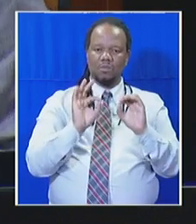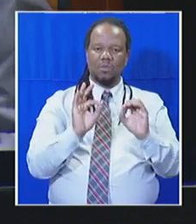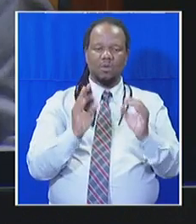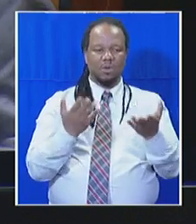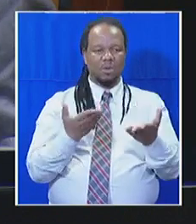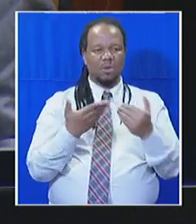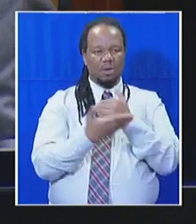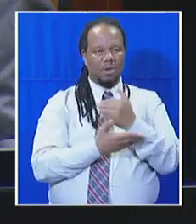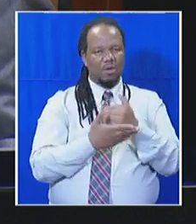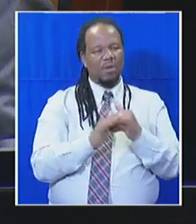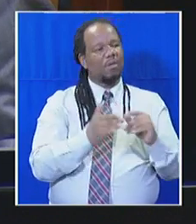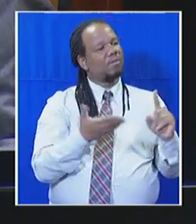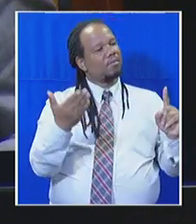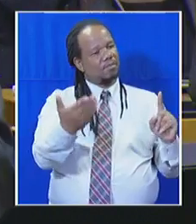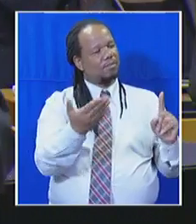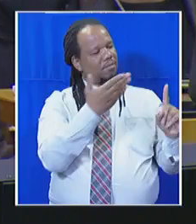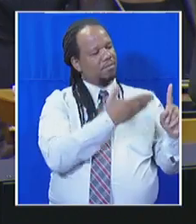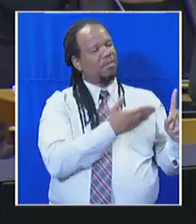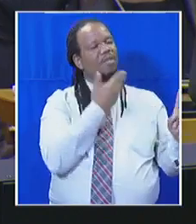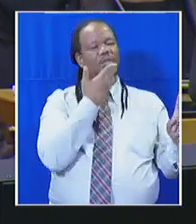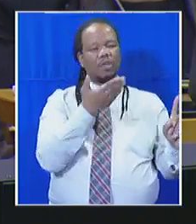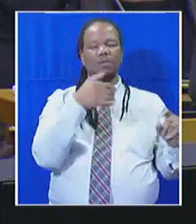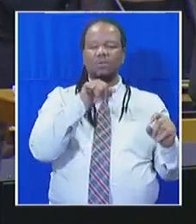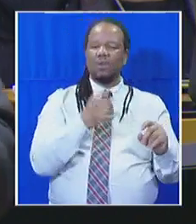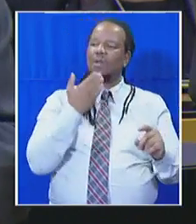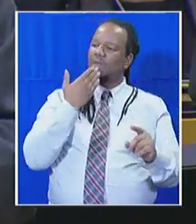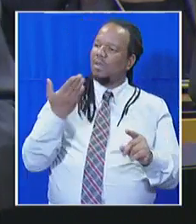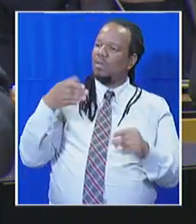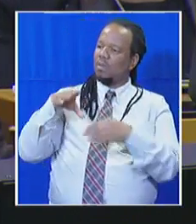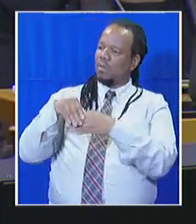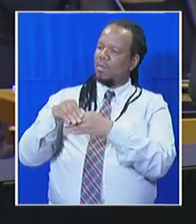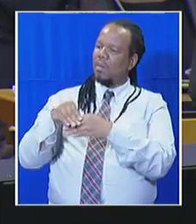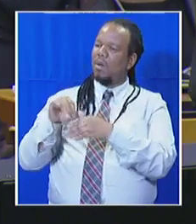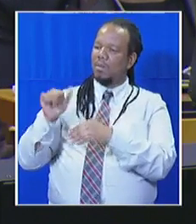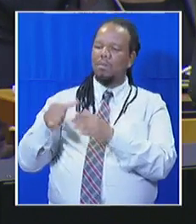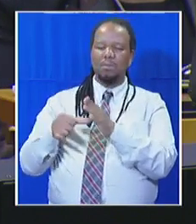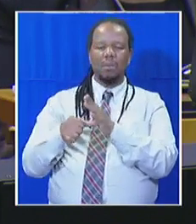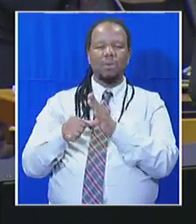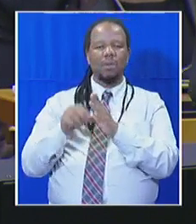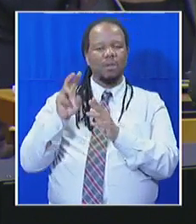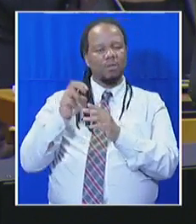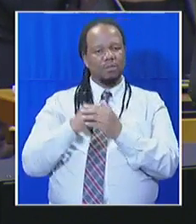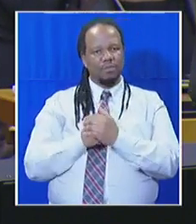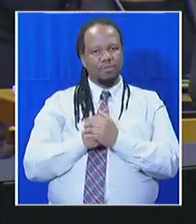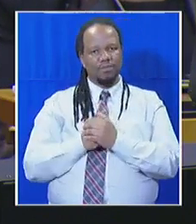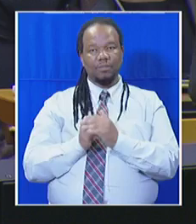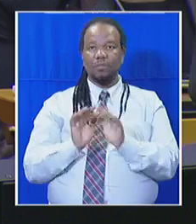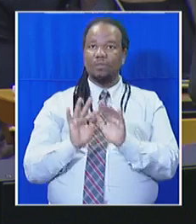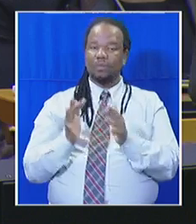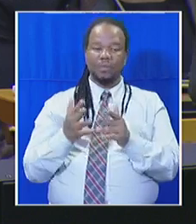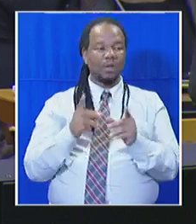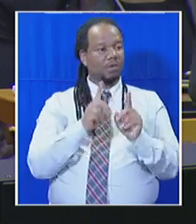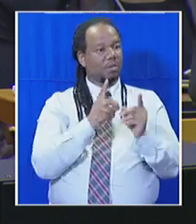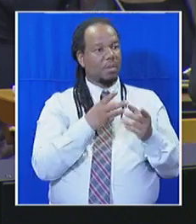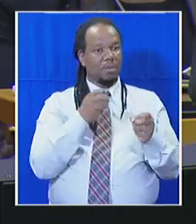Minister. Thank you very much, Honourable Chairperson. I thank the Honourable Member for raising a very, very important issue. When it came to the attention of the department that